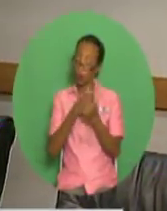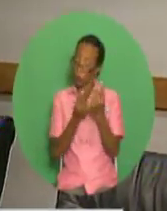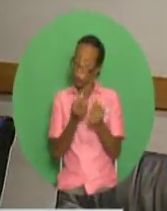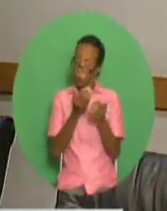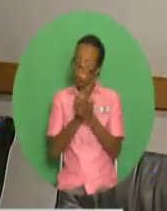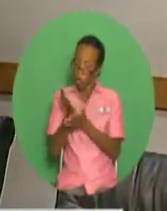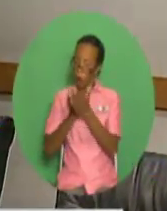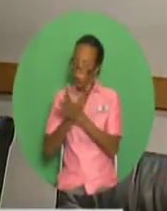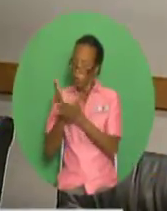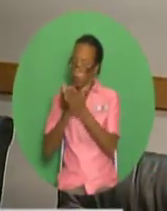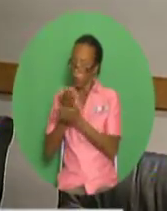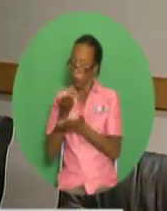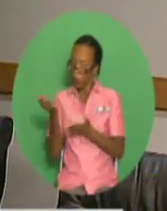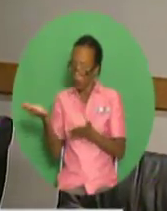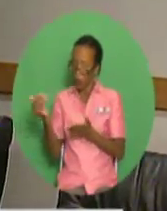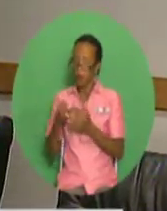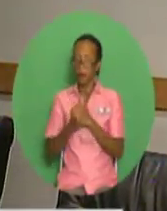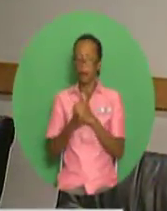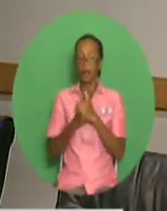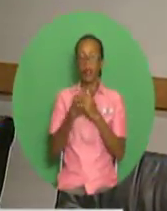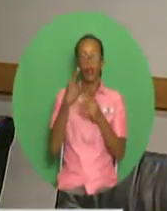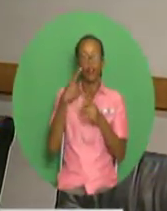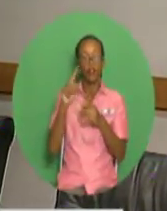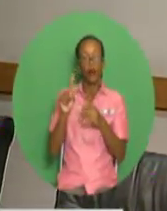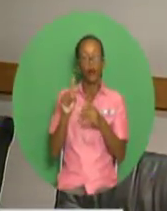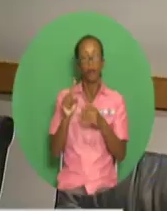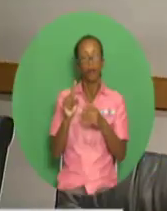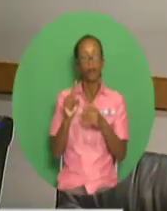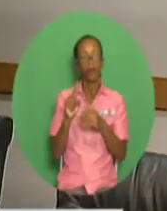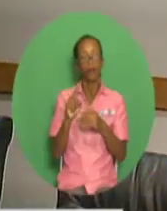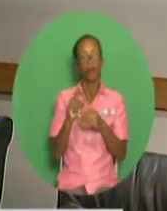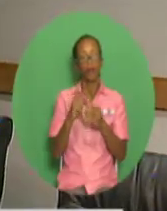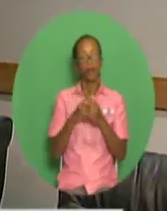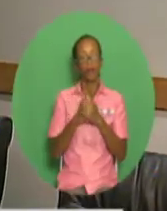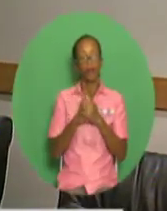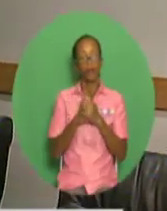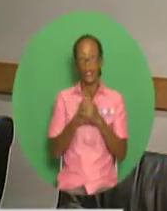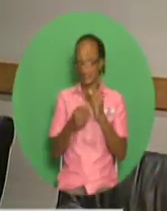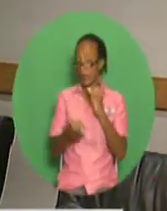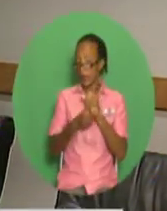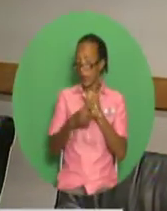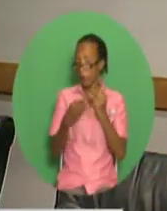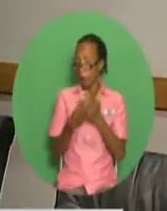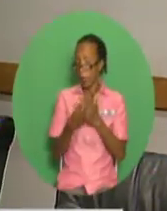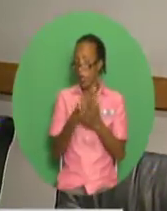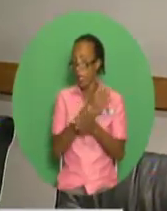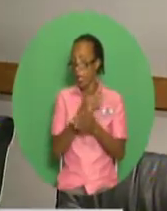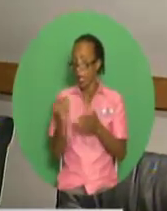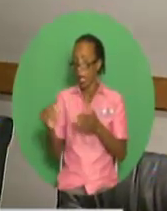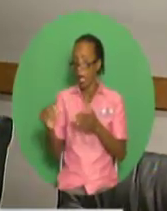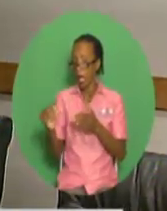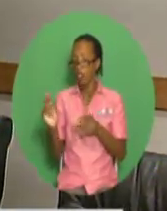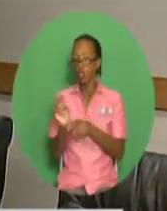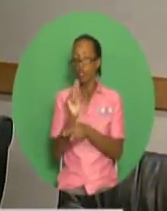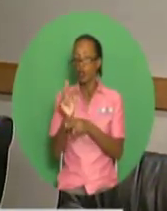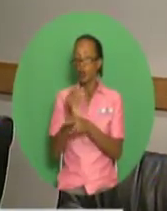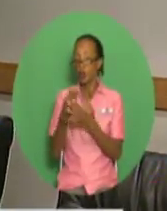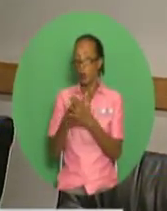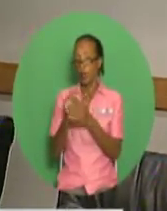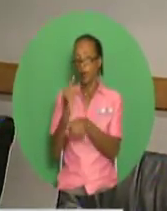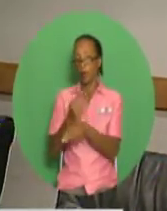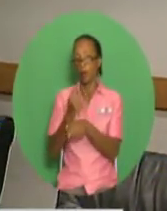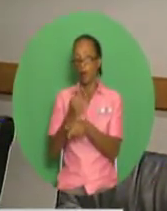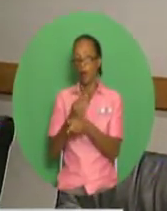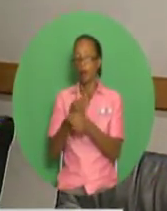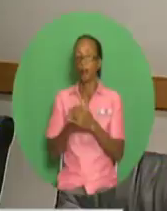Speaker, throughout our time and tenure to ensure that we save money and get the best bang for our buck. One of the things, Madam Speaker, that